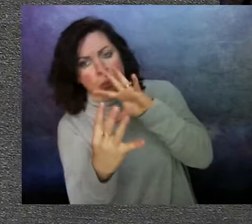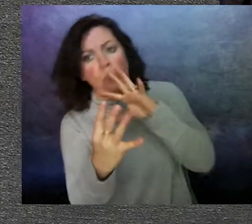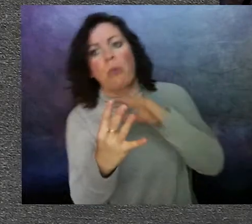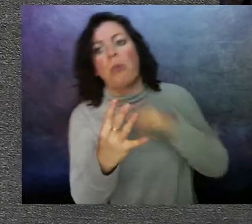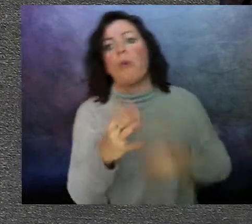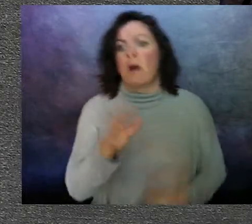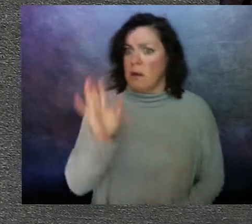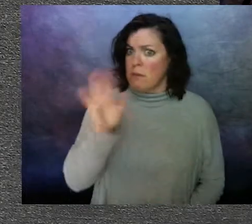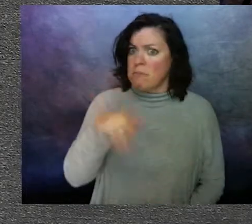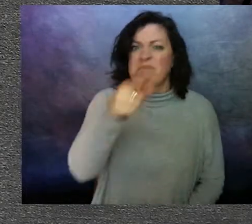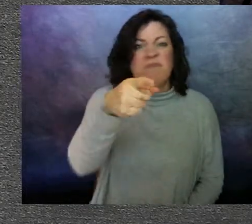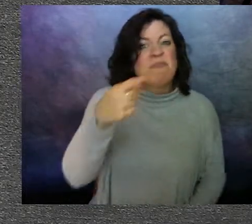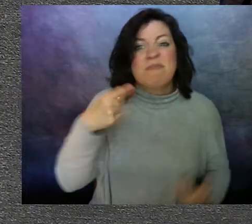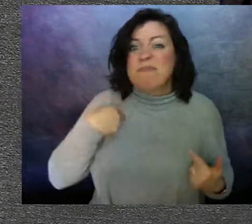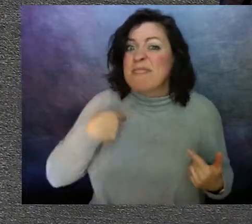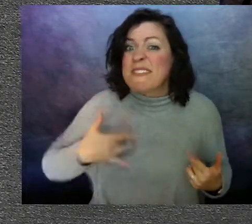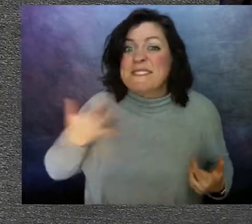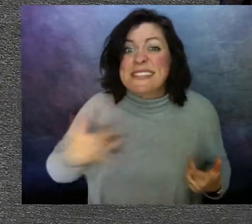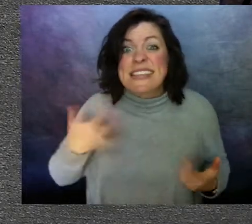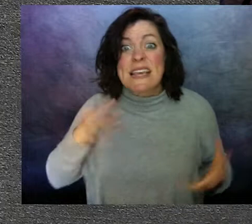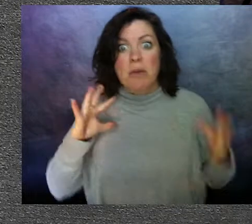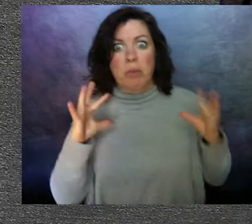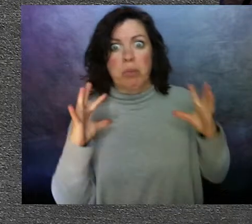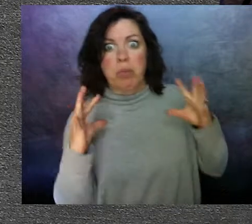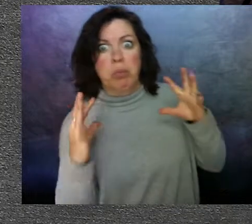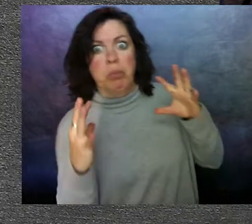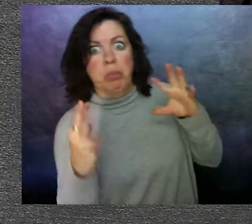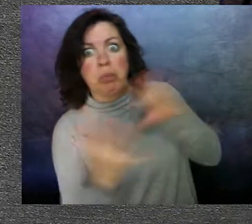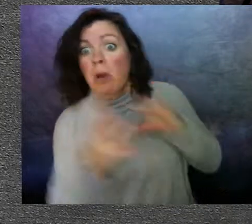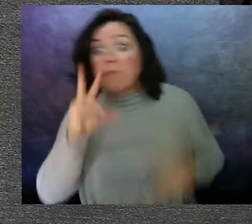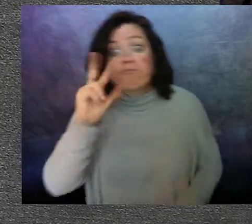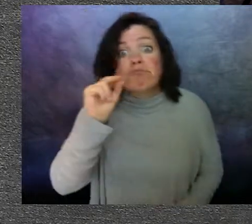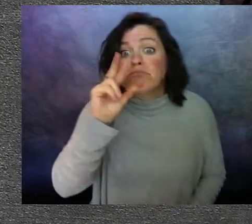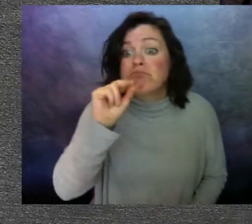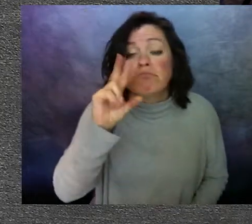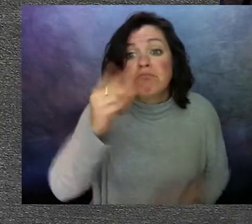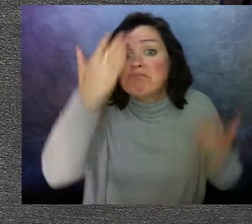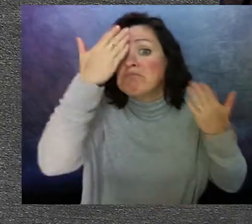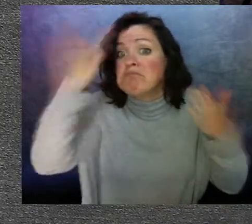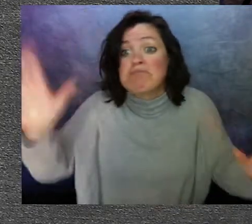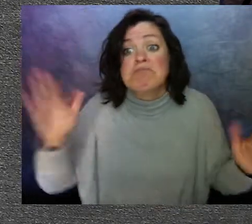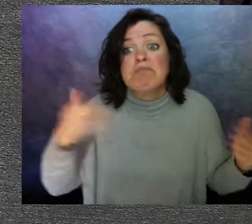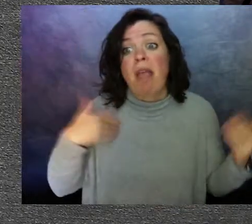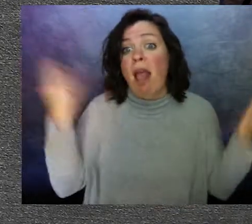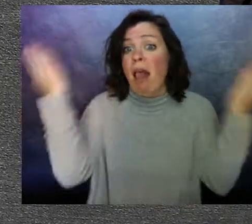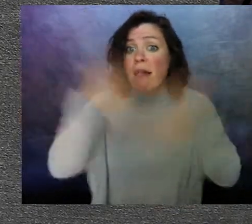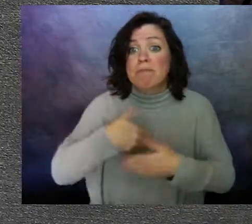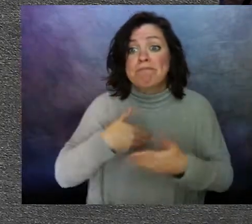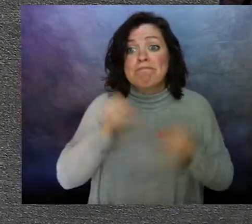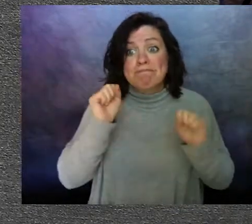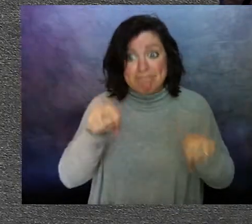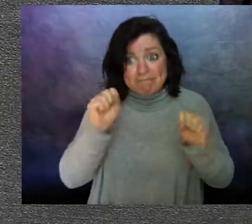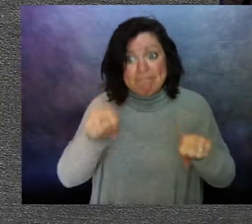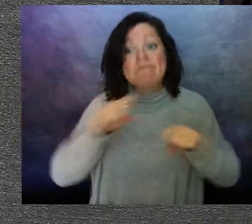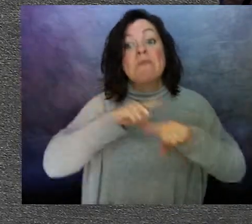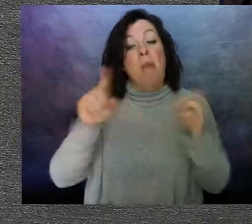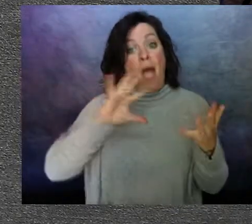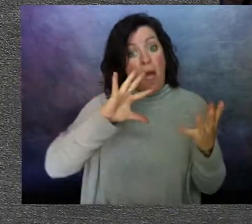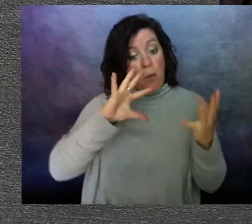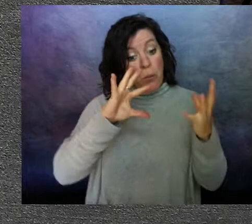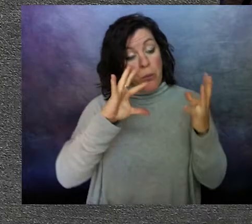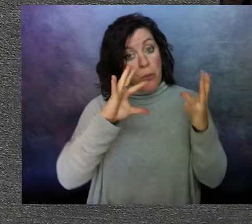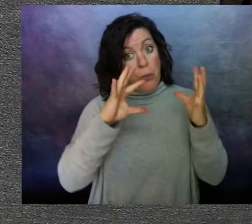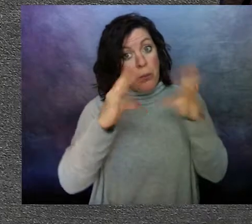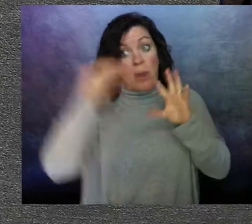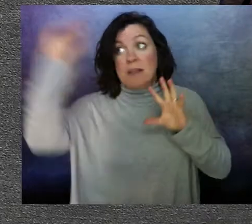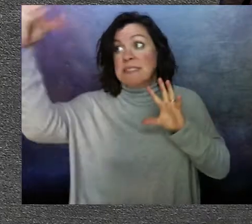around and back and forth. As it goes around, we get day and night. As it goes back and forth, sometimes it's